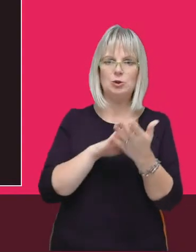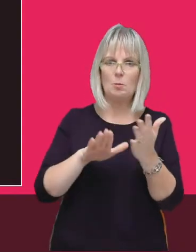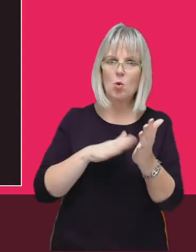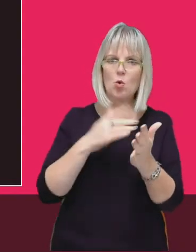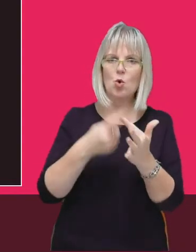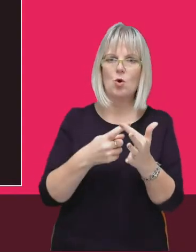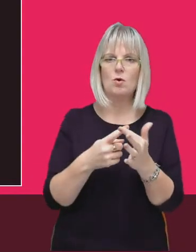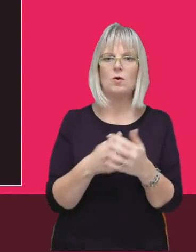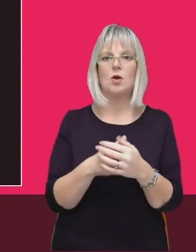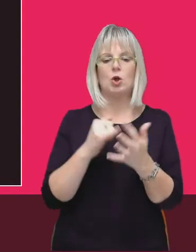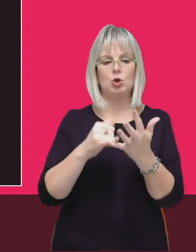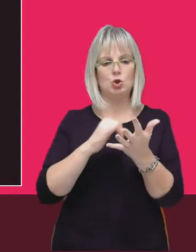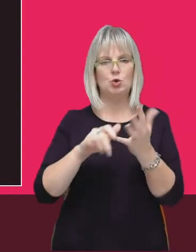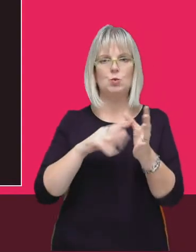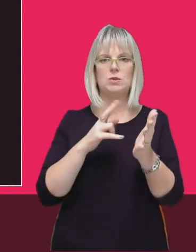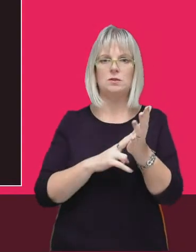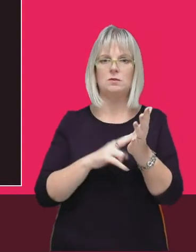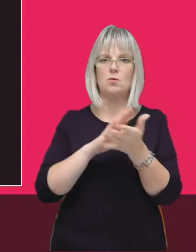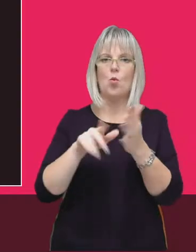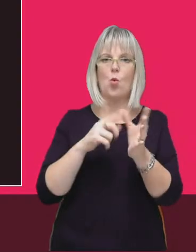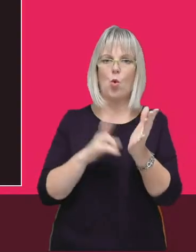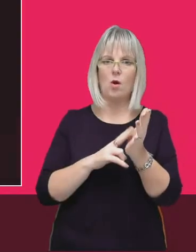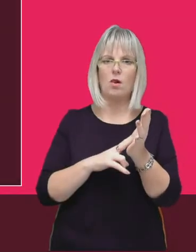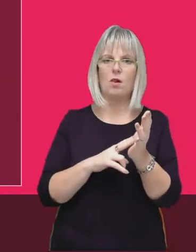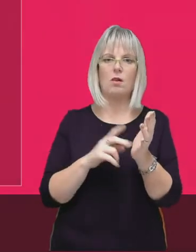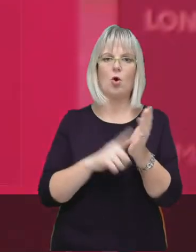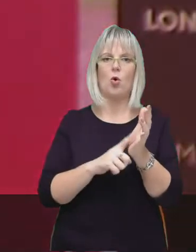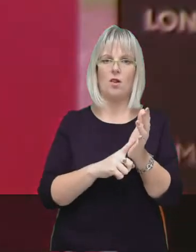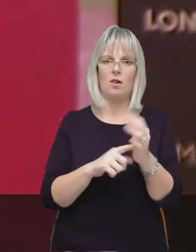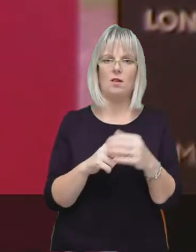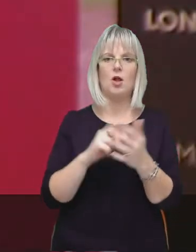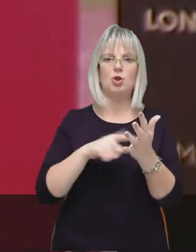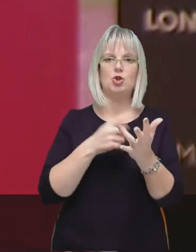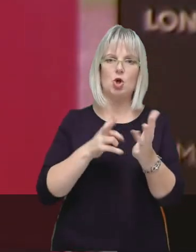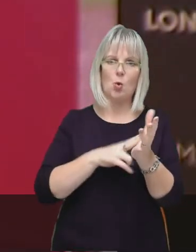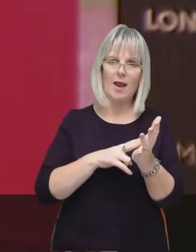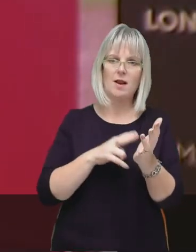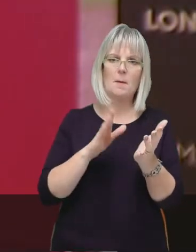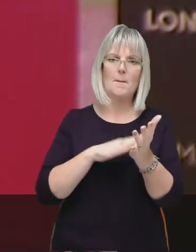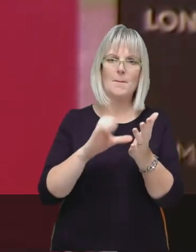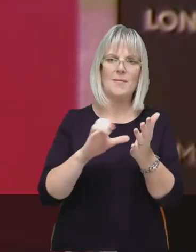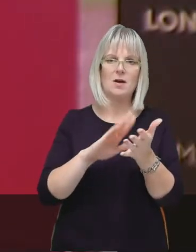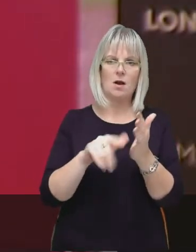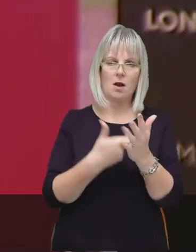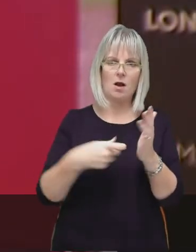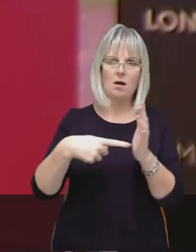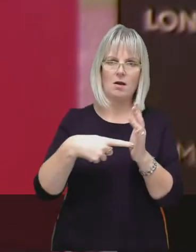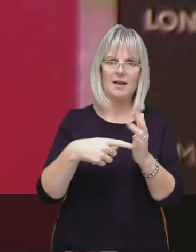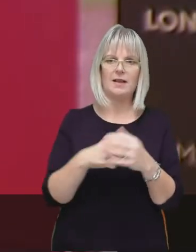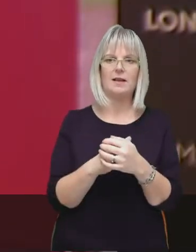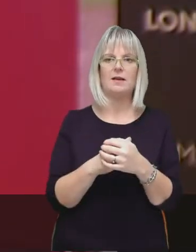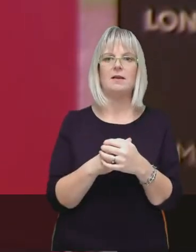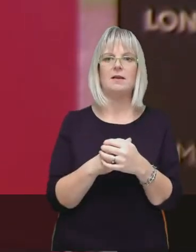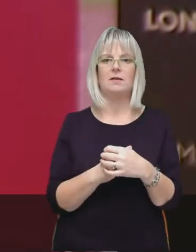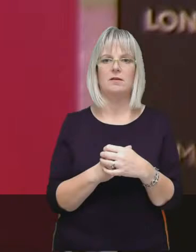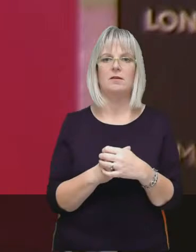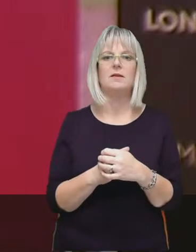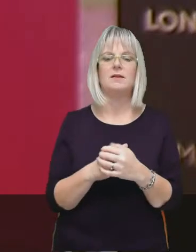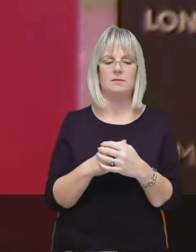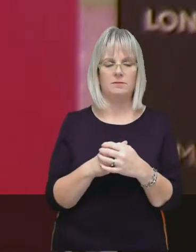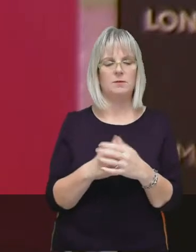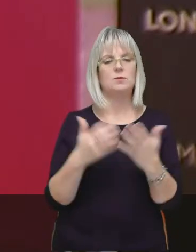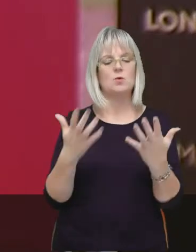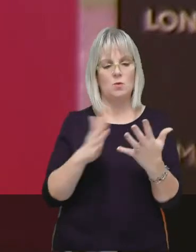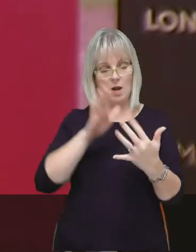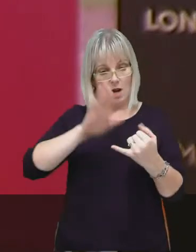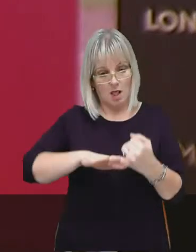And finally, please welcome your Mayor of London, Sadiq Khan,